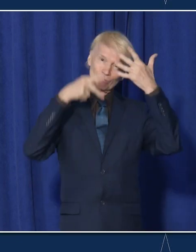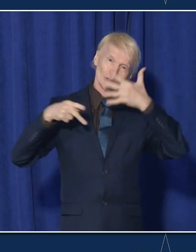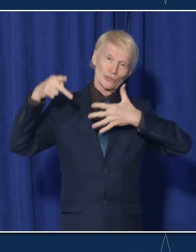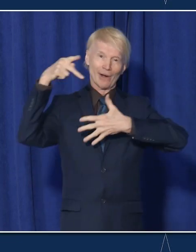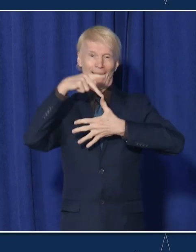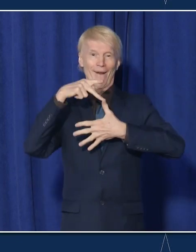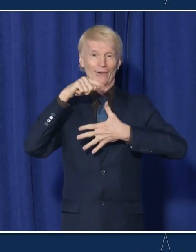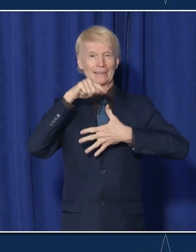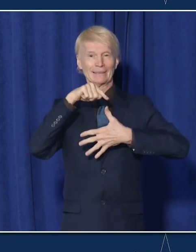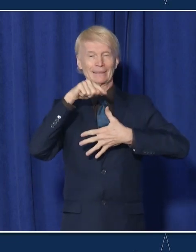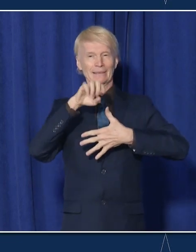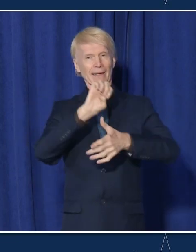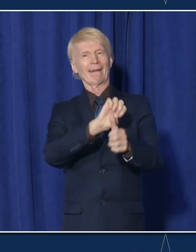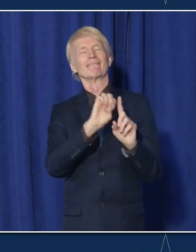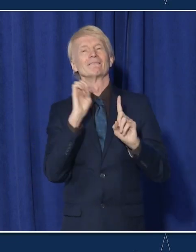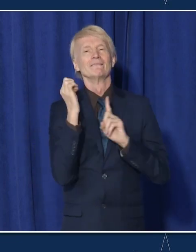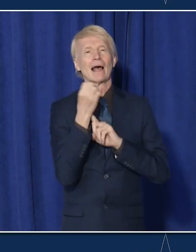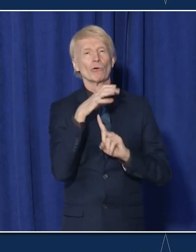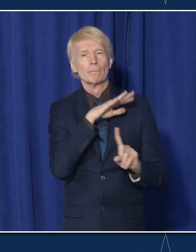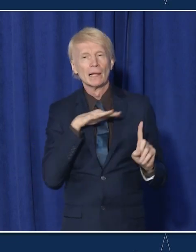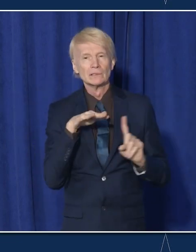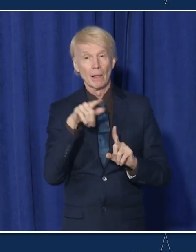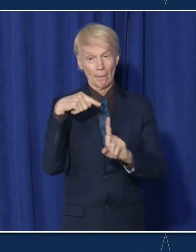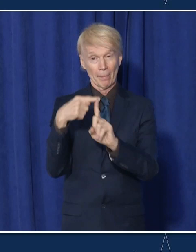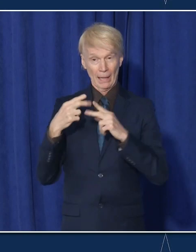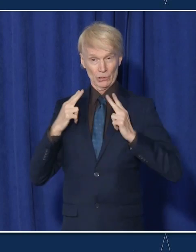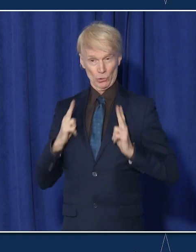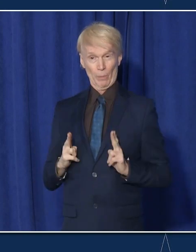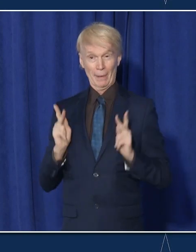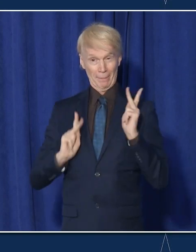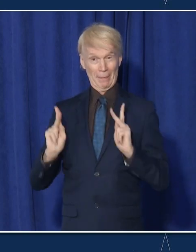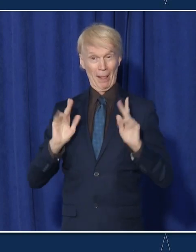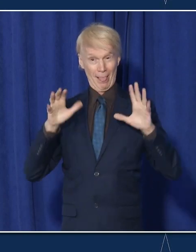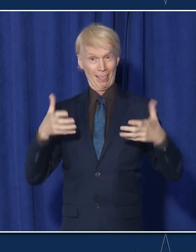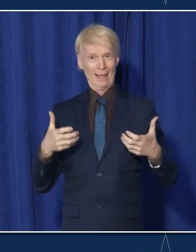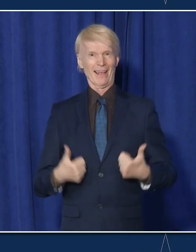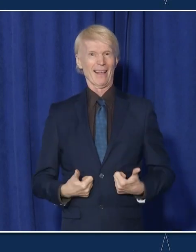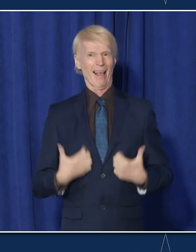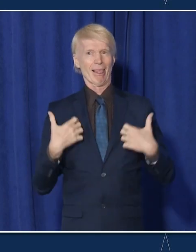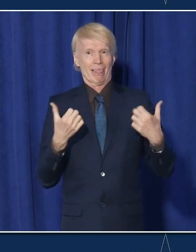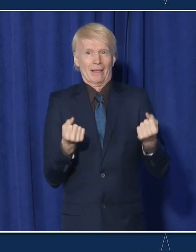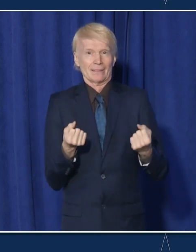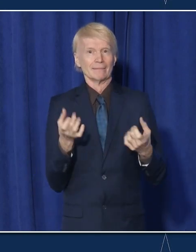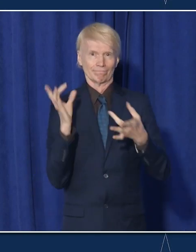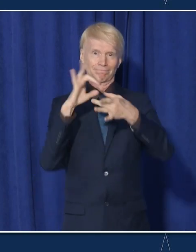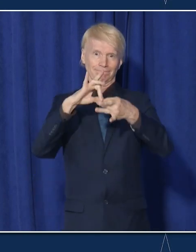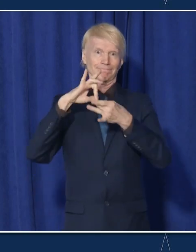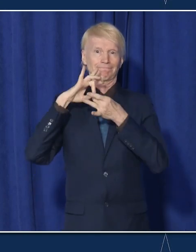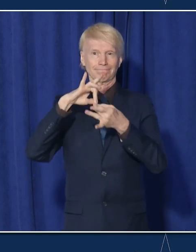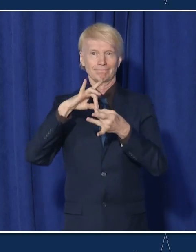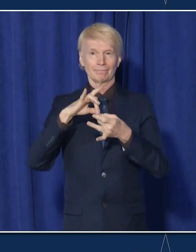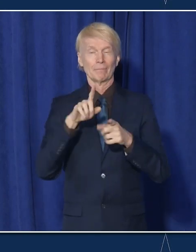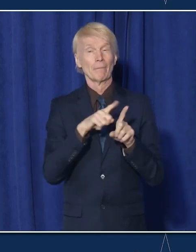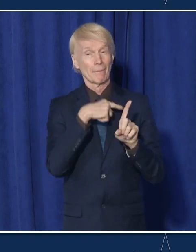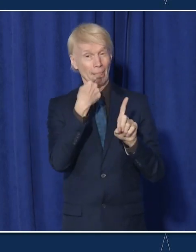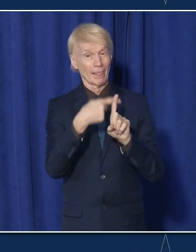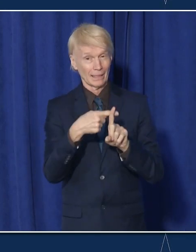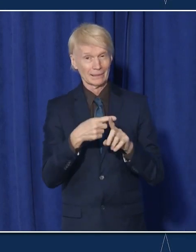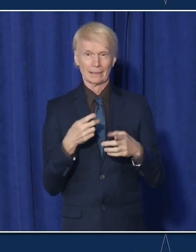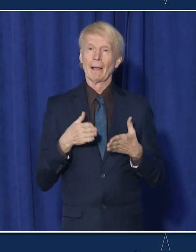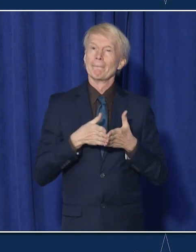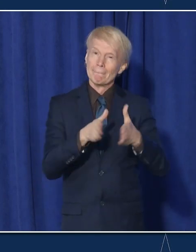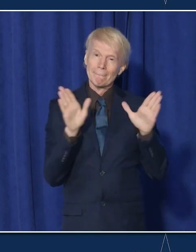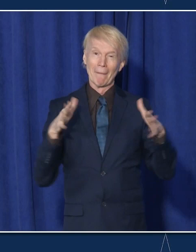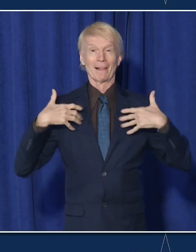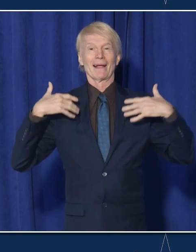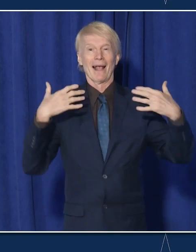prioritizing environmental and human health, which of course are inextricably linked. It is also National Public Health Week, if you did not